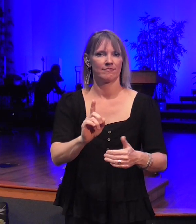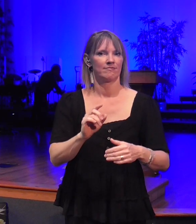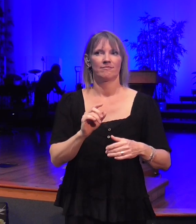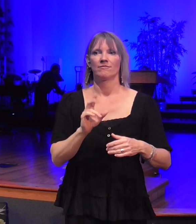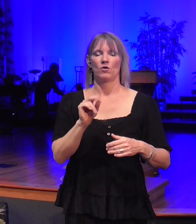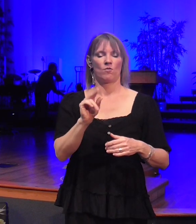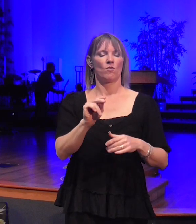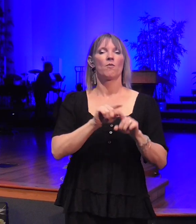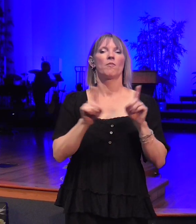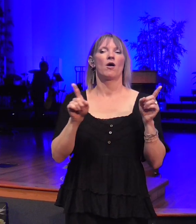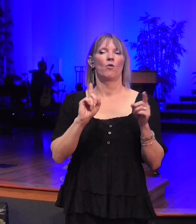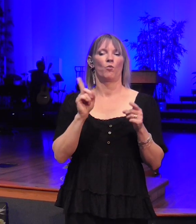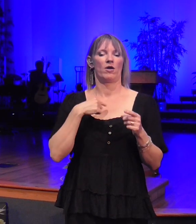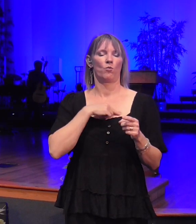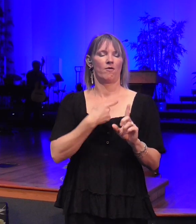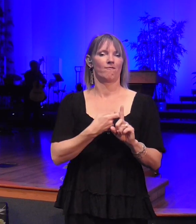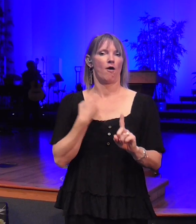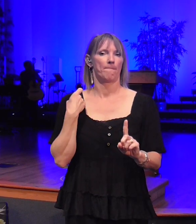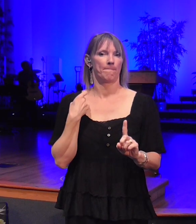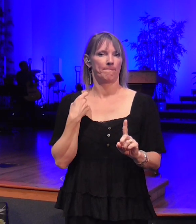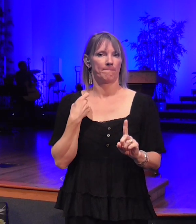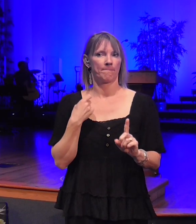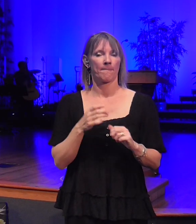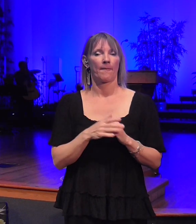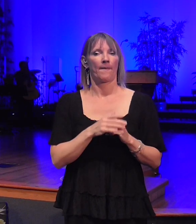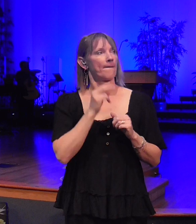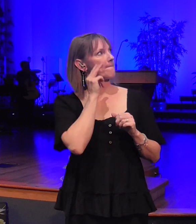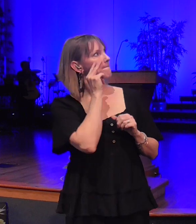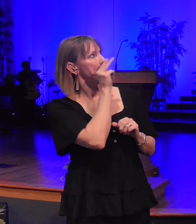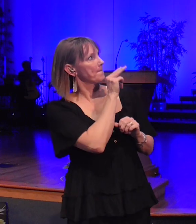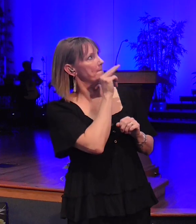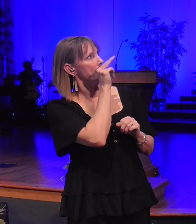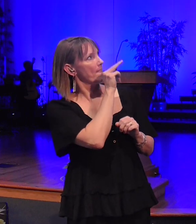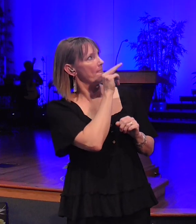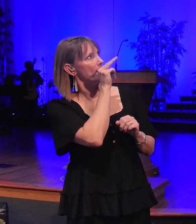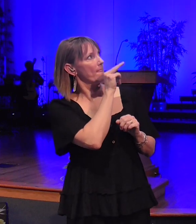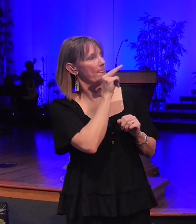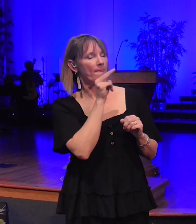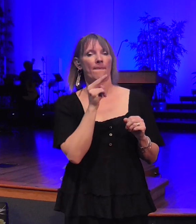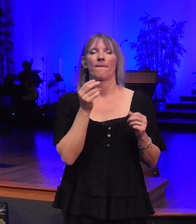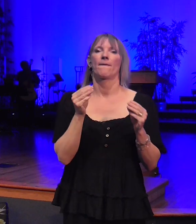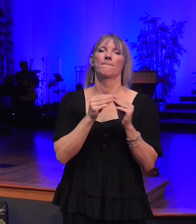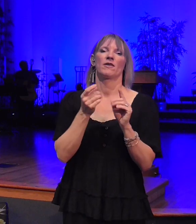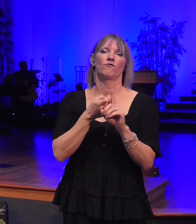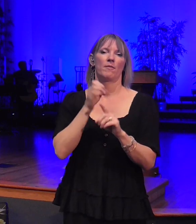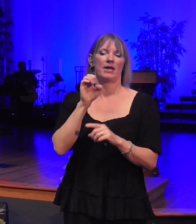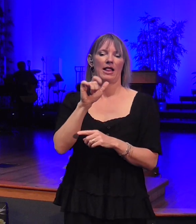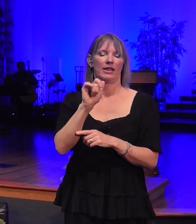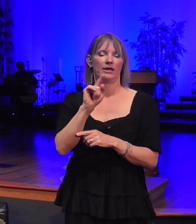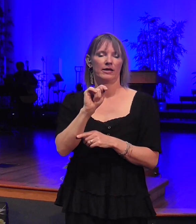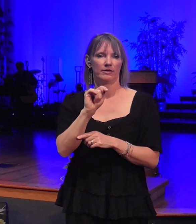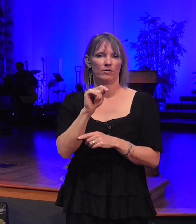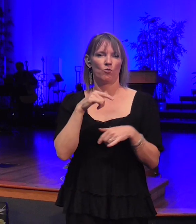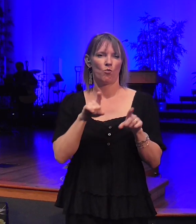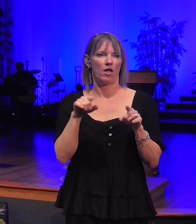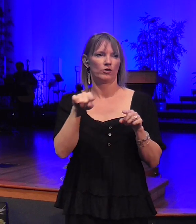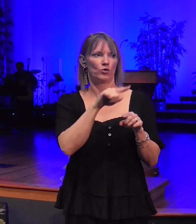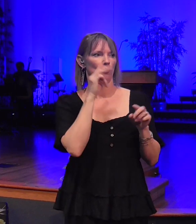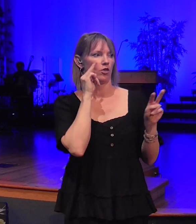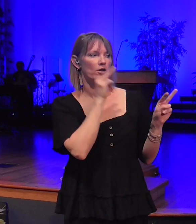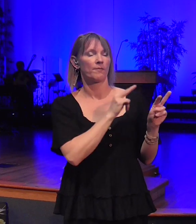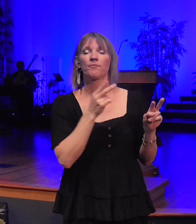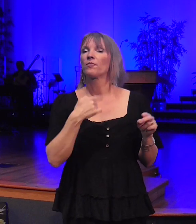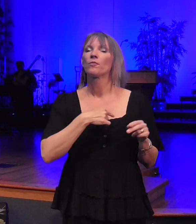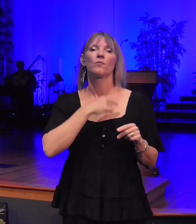from. To stare at that image and read a little bit more from Eliot today. "We shall not